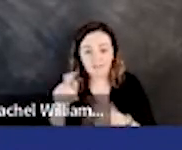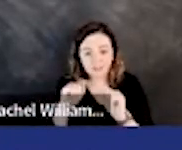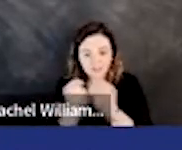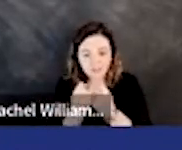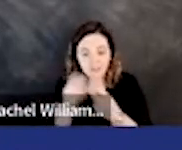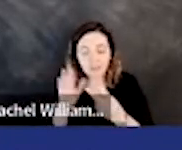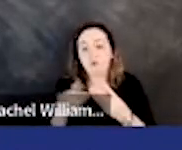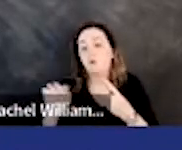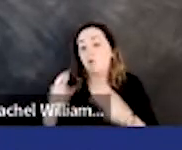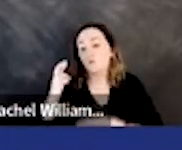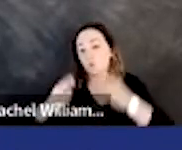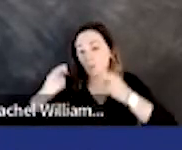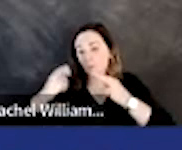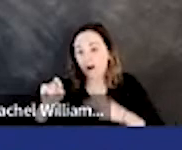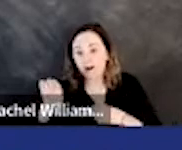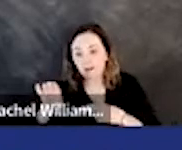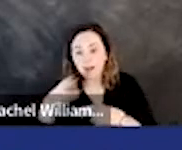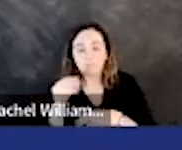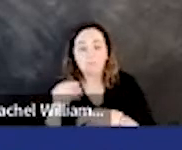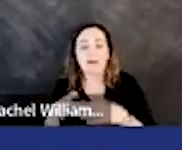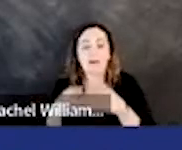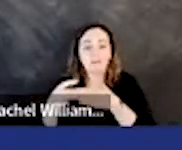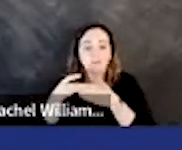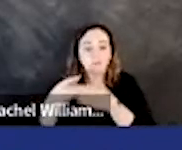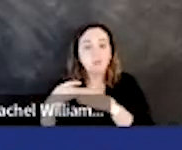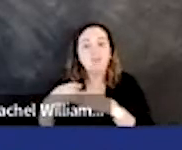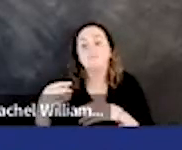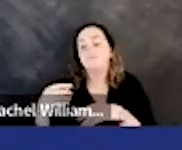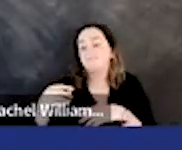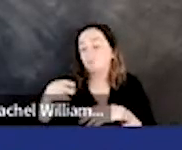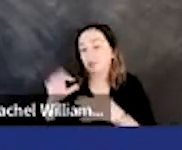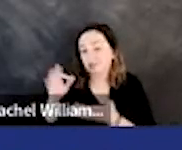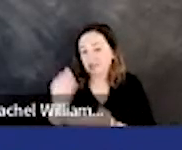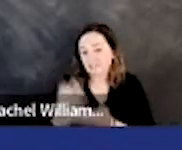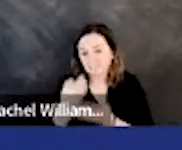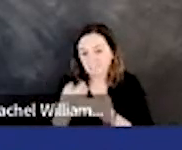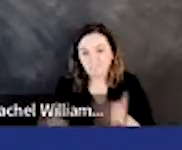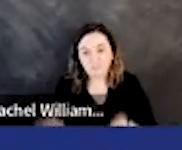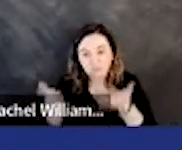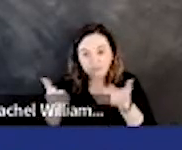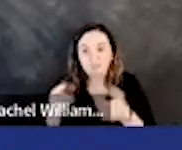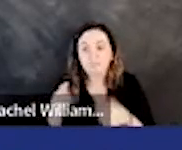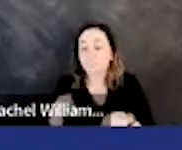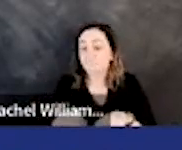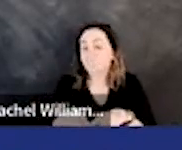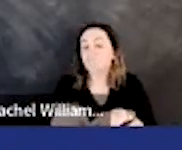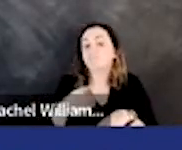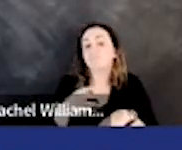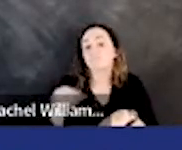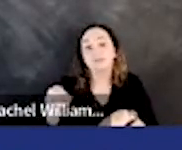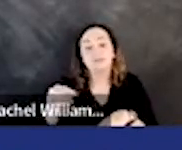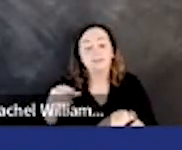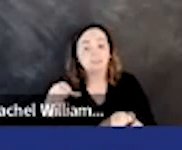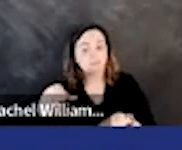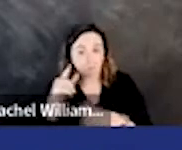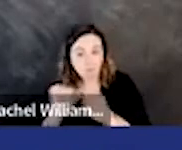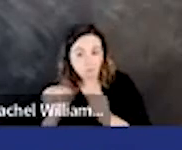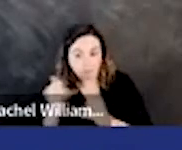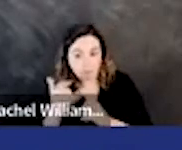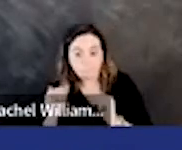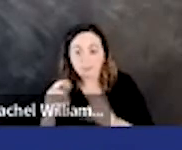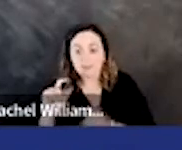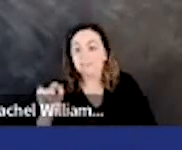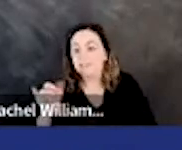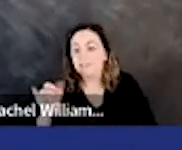robotics club, and the fundraising coordinator for the Science Olympiad Club. An avid tennis player, he teaches lessons to young players weekly,